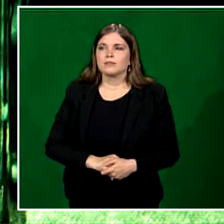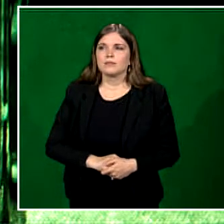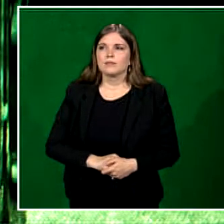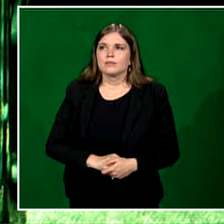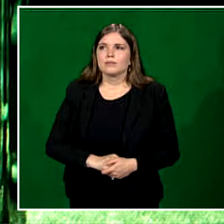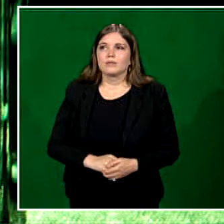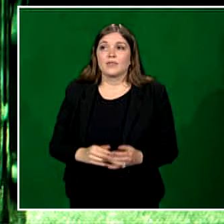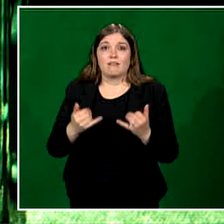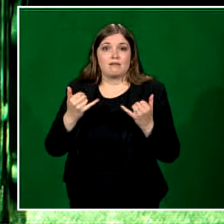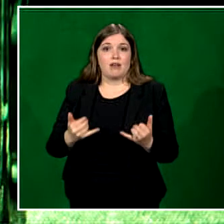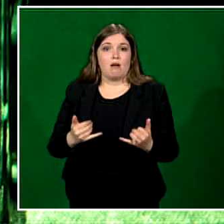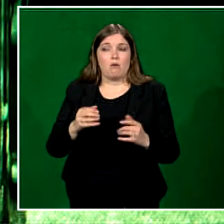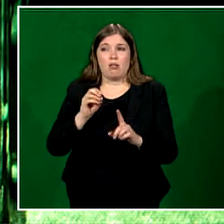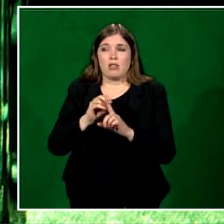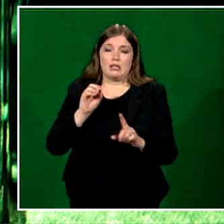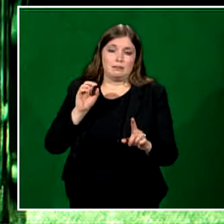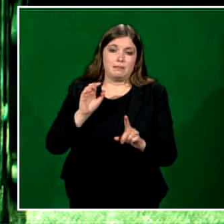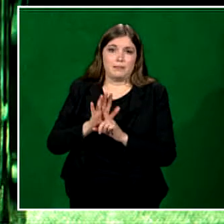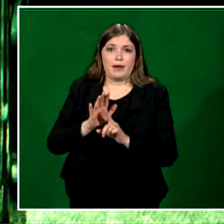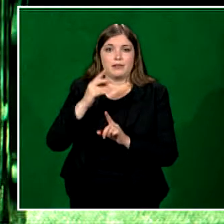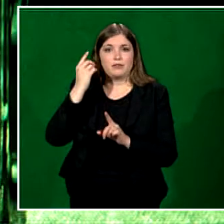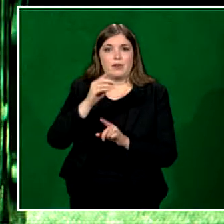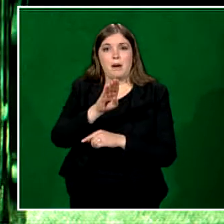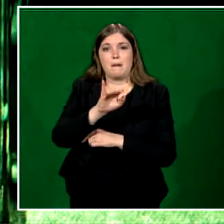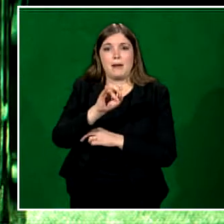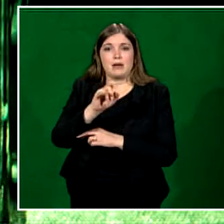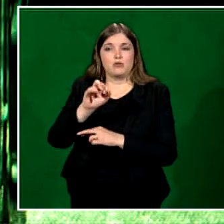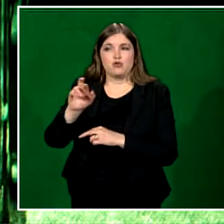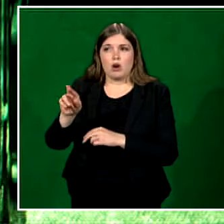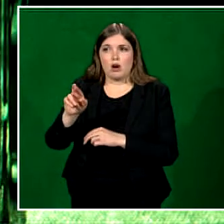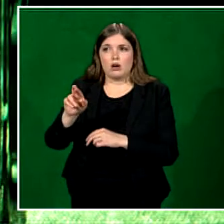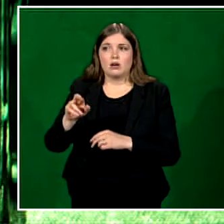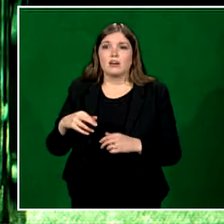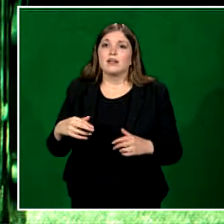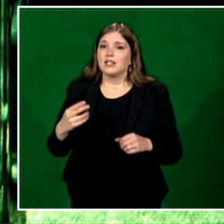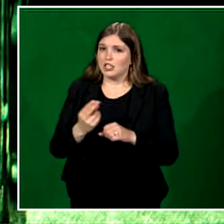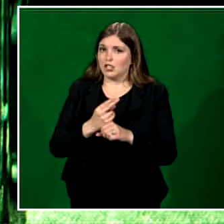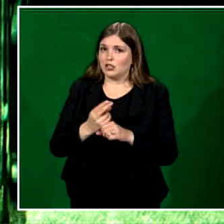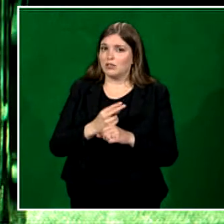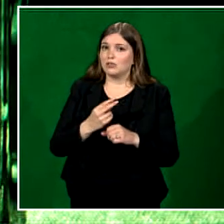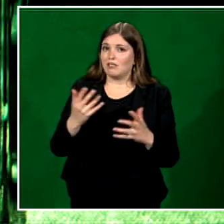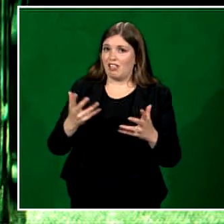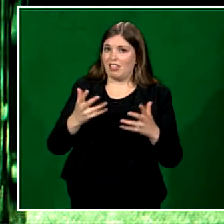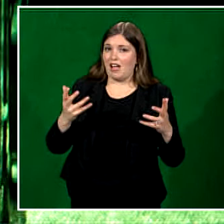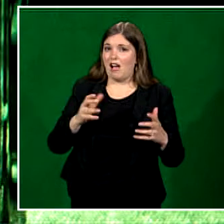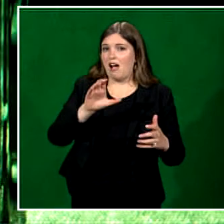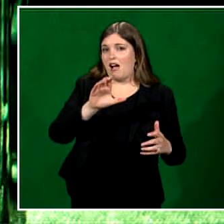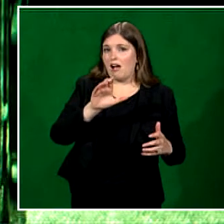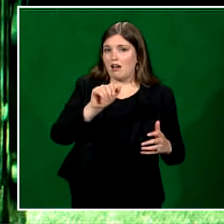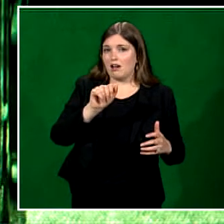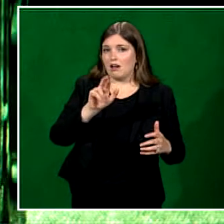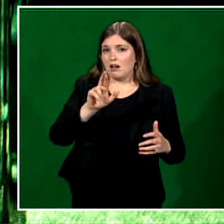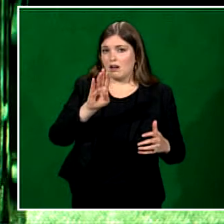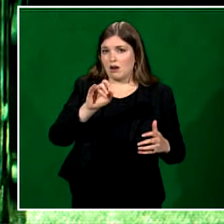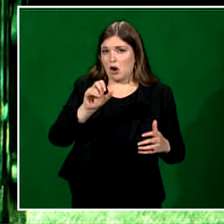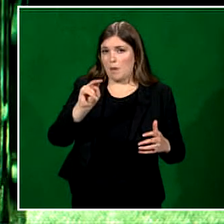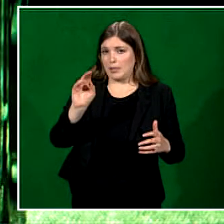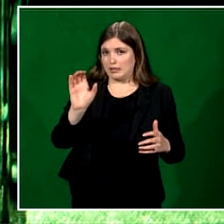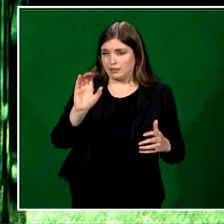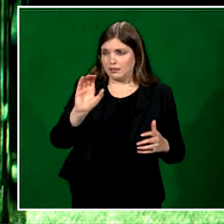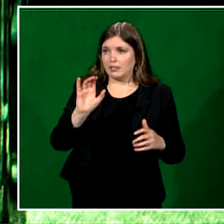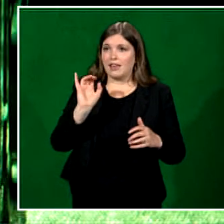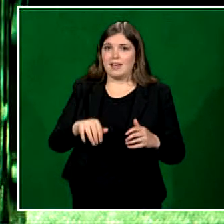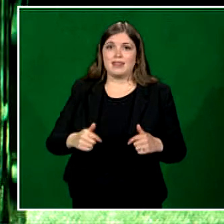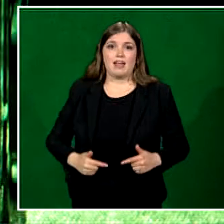Now, the impact of biochar. Biochar sequester a lot of carbon, and living organisms depend on this carbon